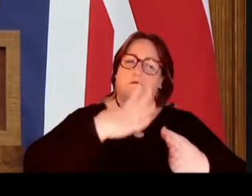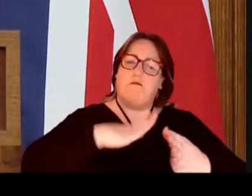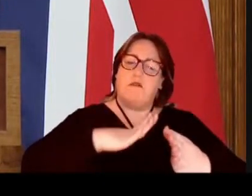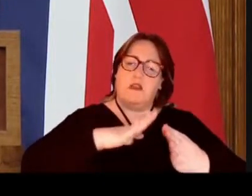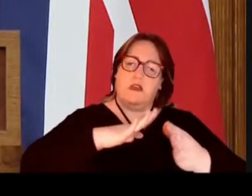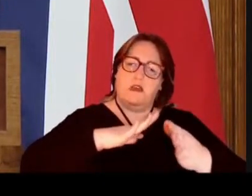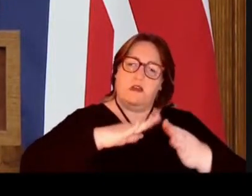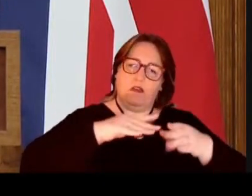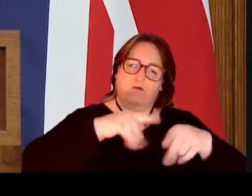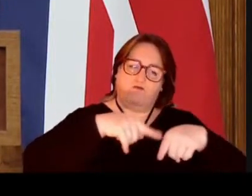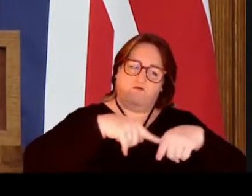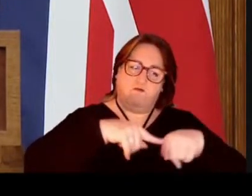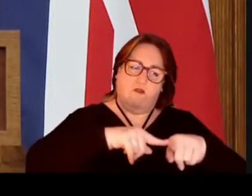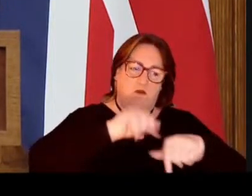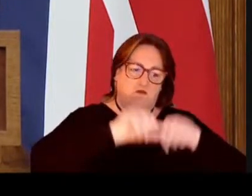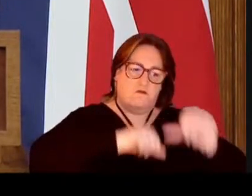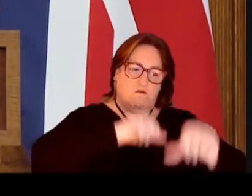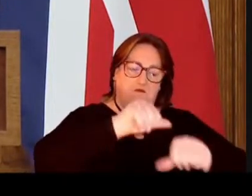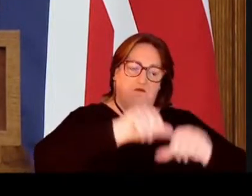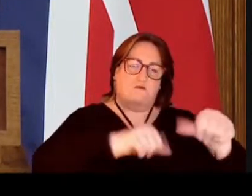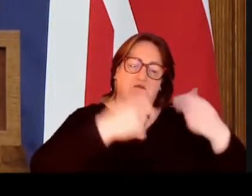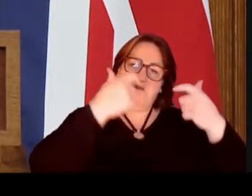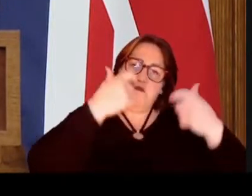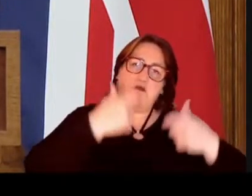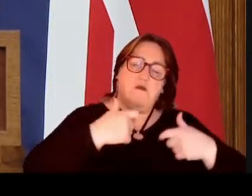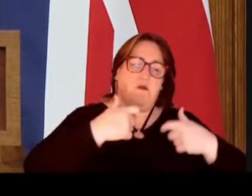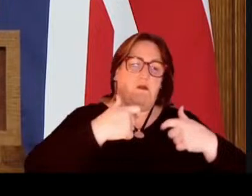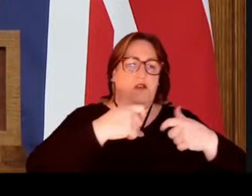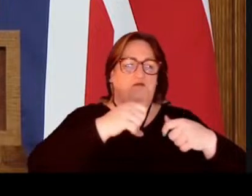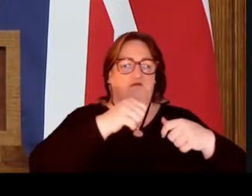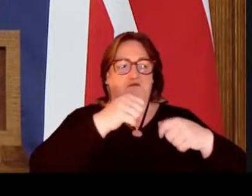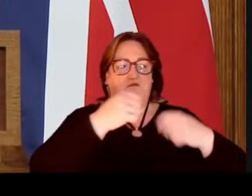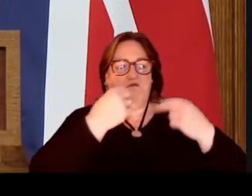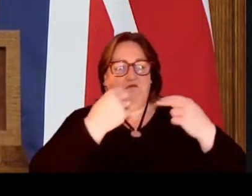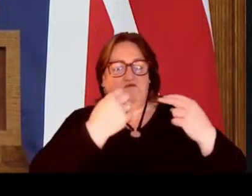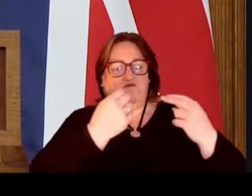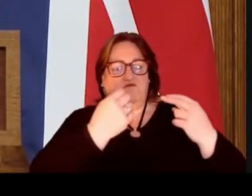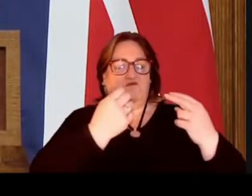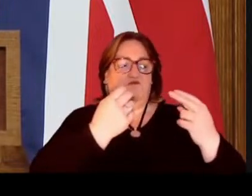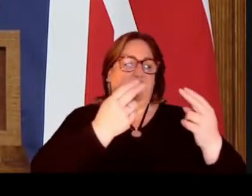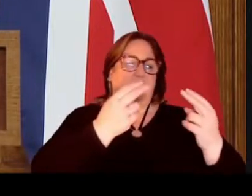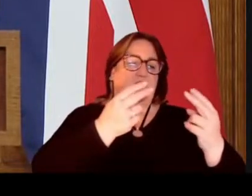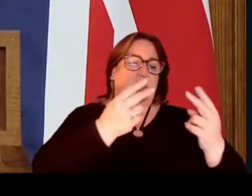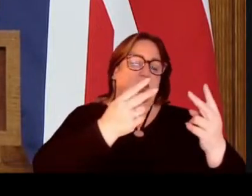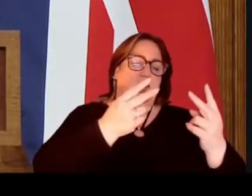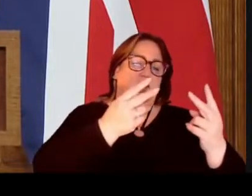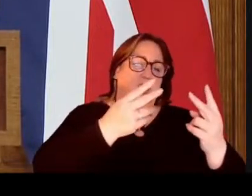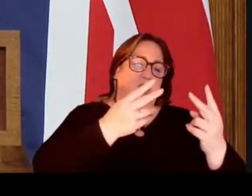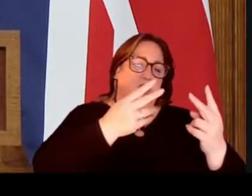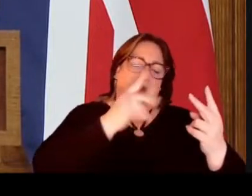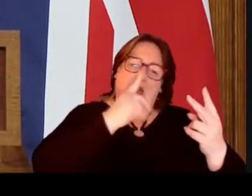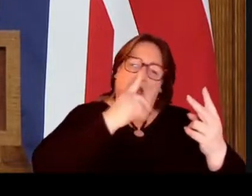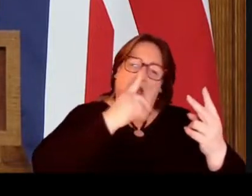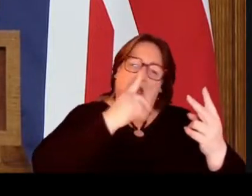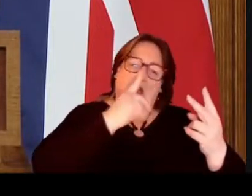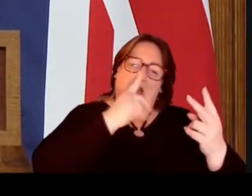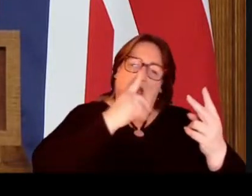not interfere with the work of the police, the prosecutors, and the delivery of that